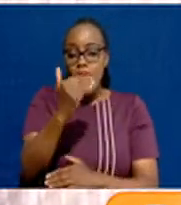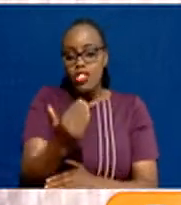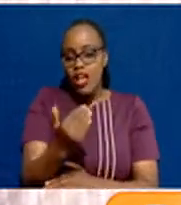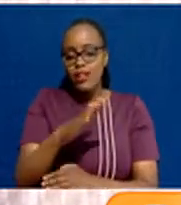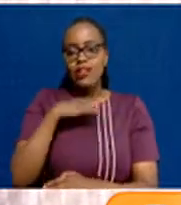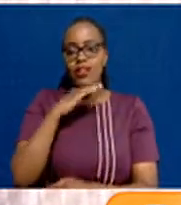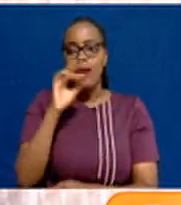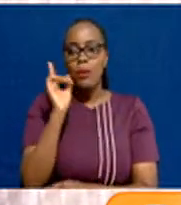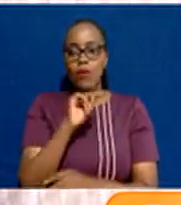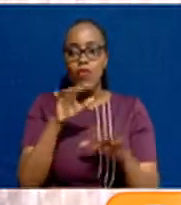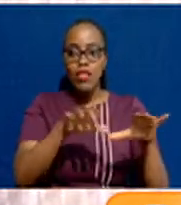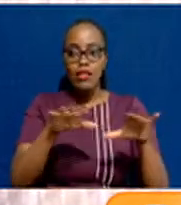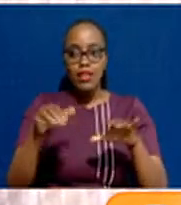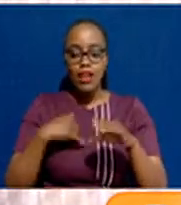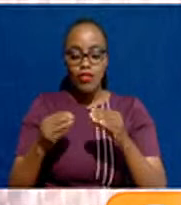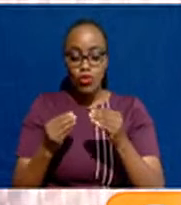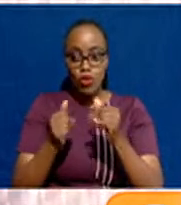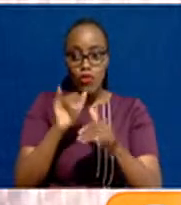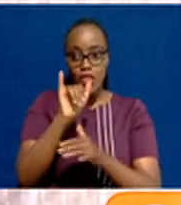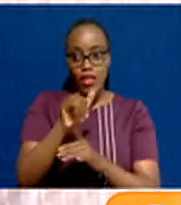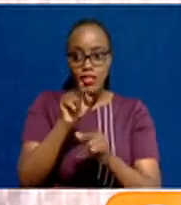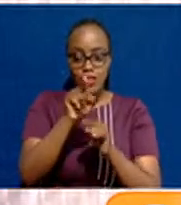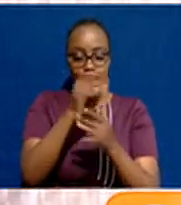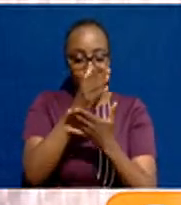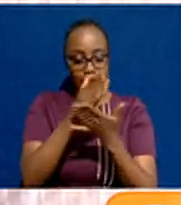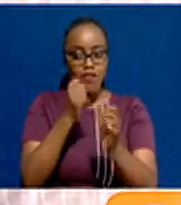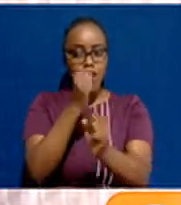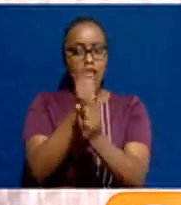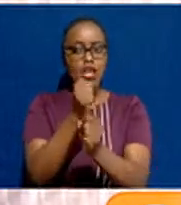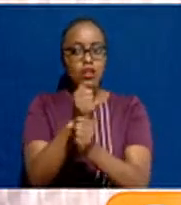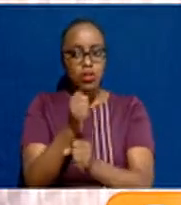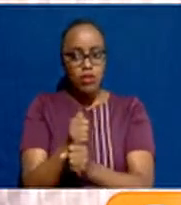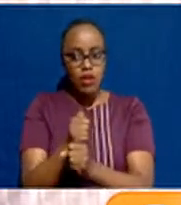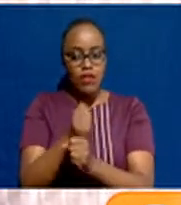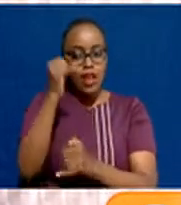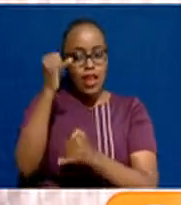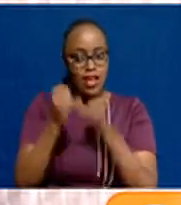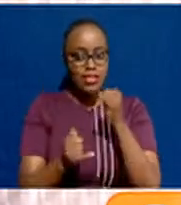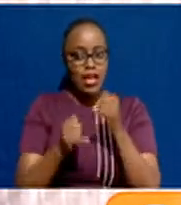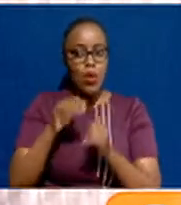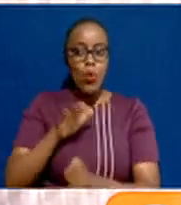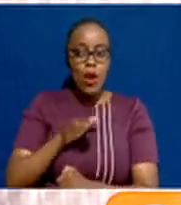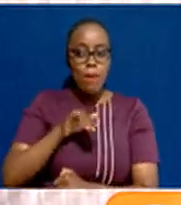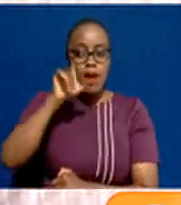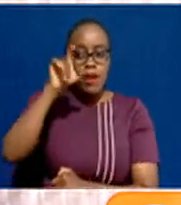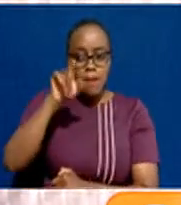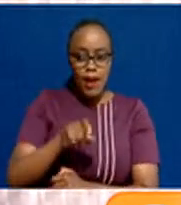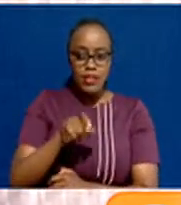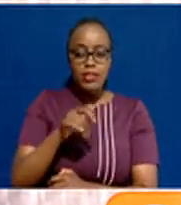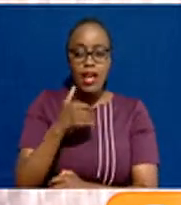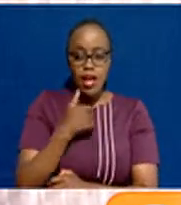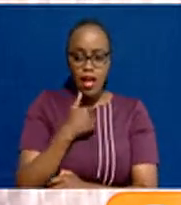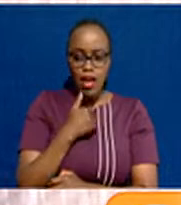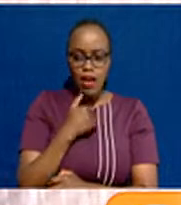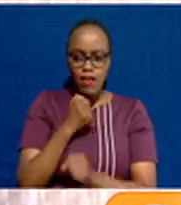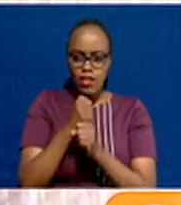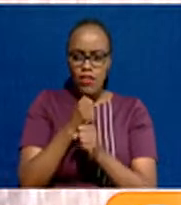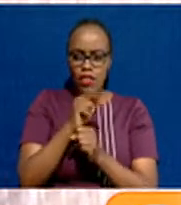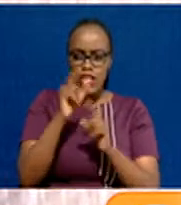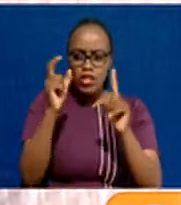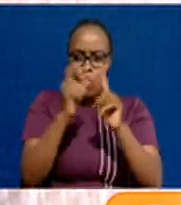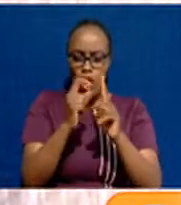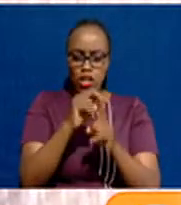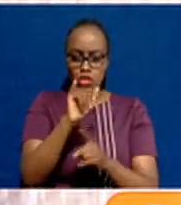the struggle of actually overcoming that is half the job. Lastly, women must just rise up. This world,